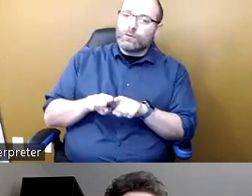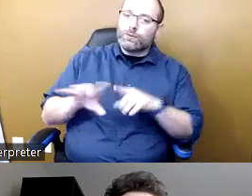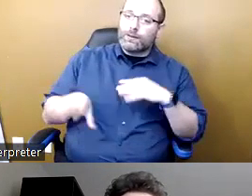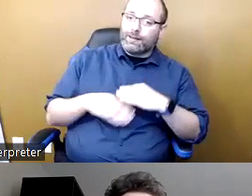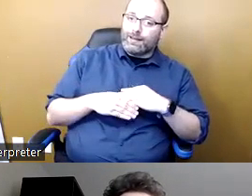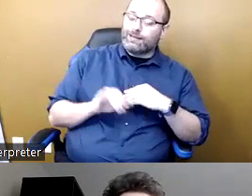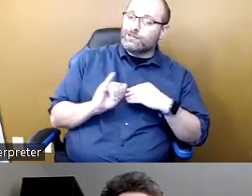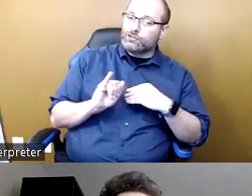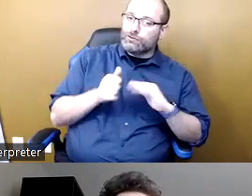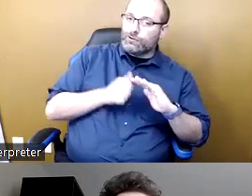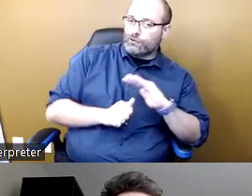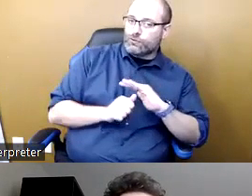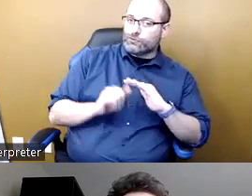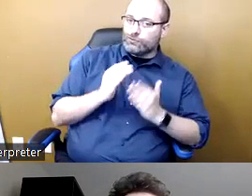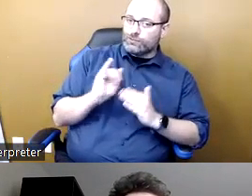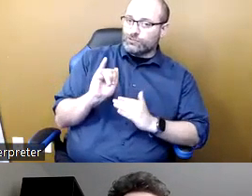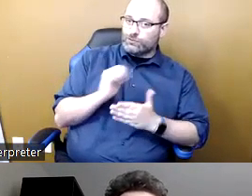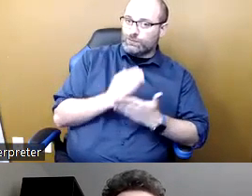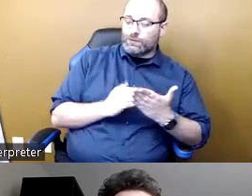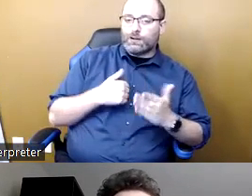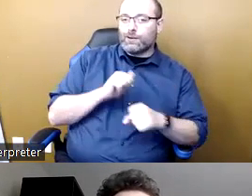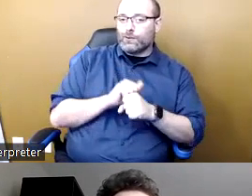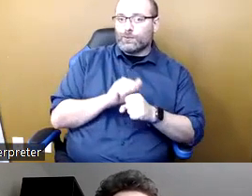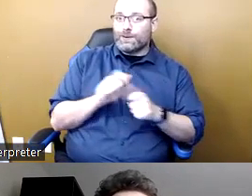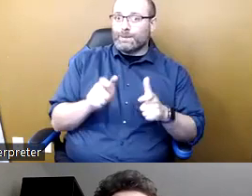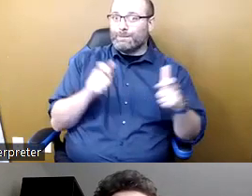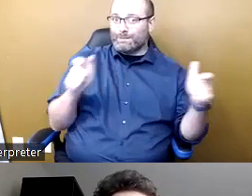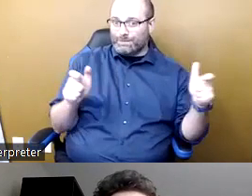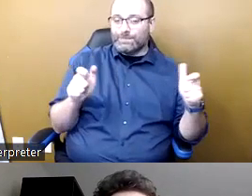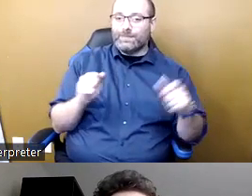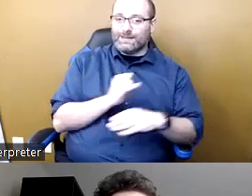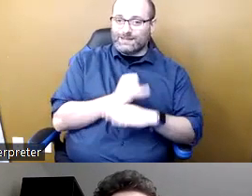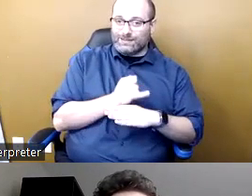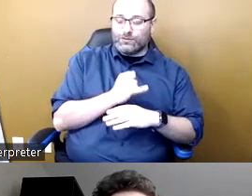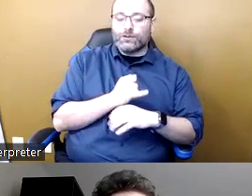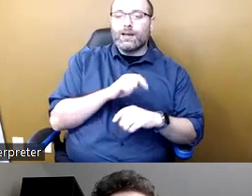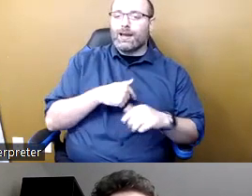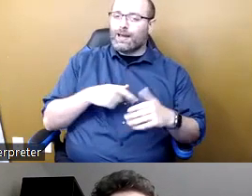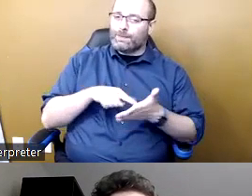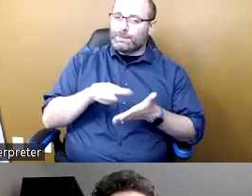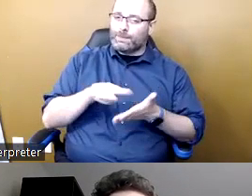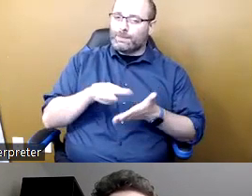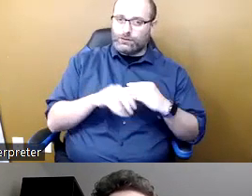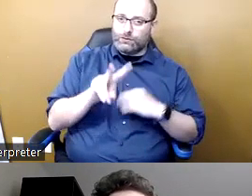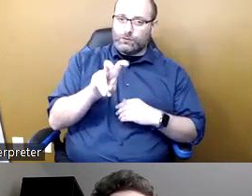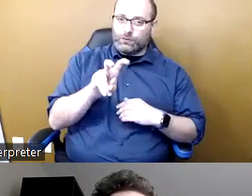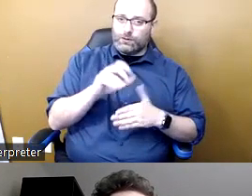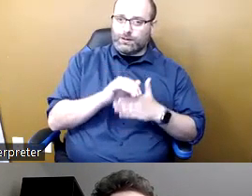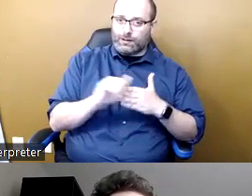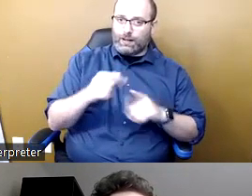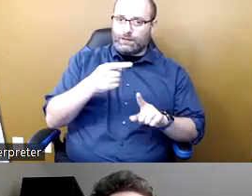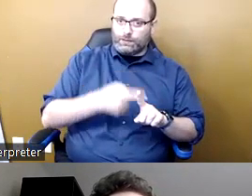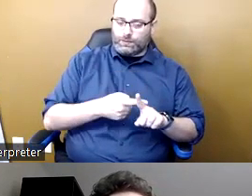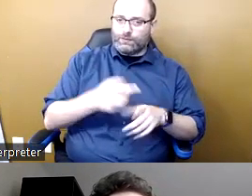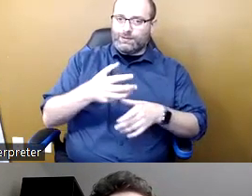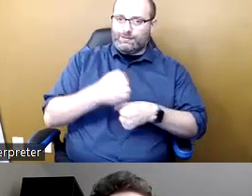insurance piece, I mean, I work for a major institution and I pay an extra approximately $200 a month to